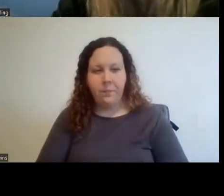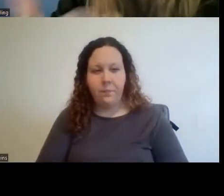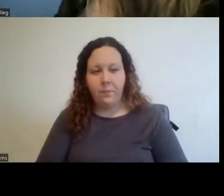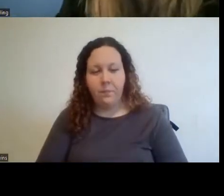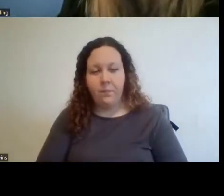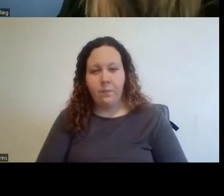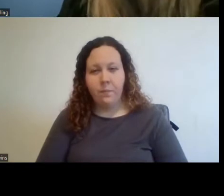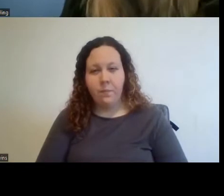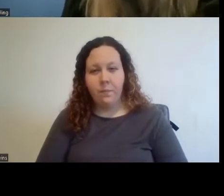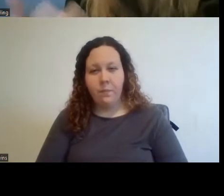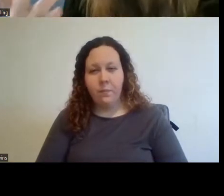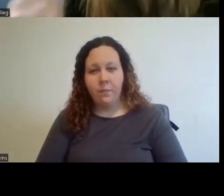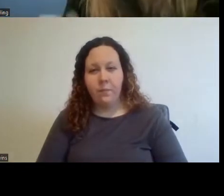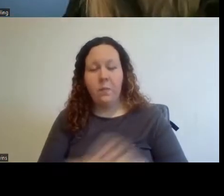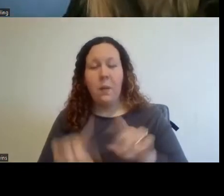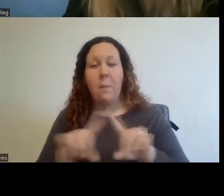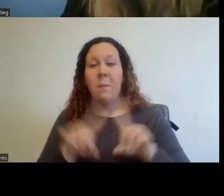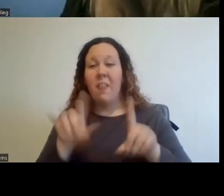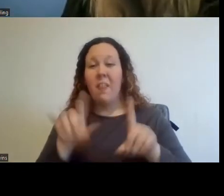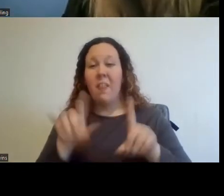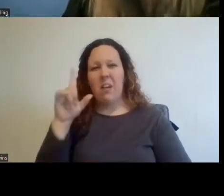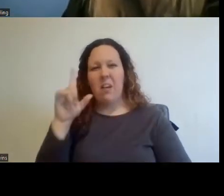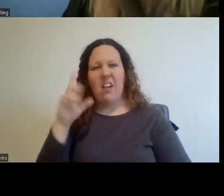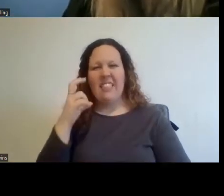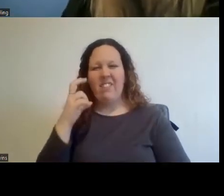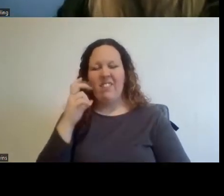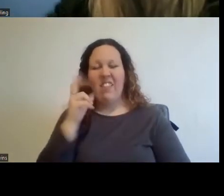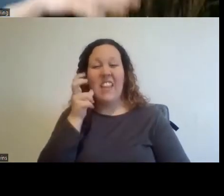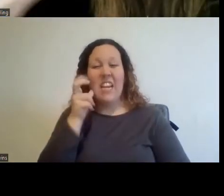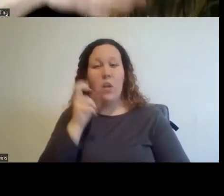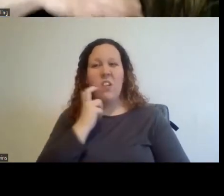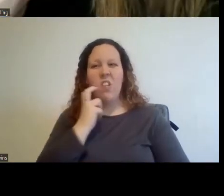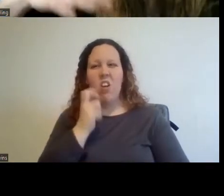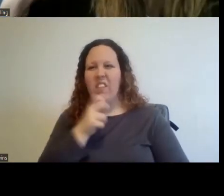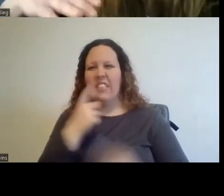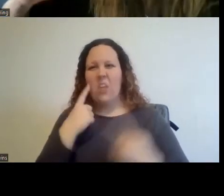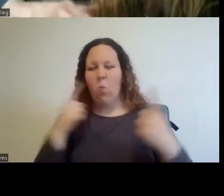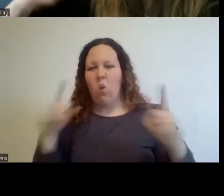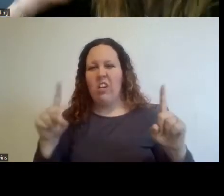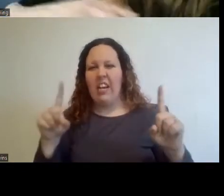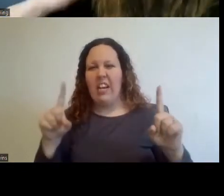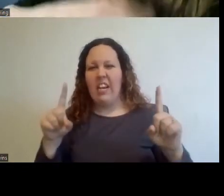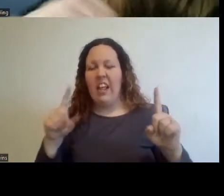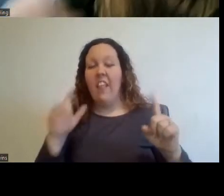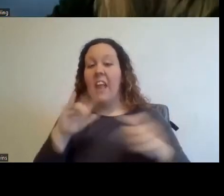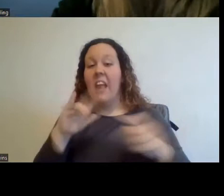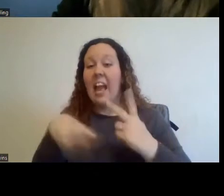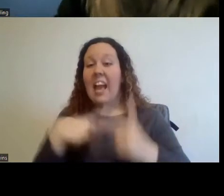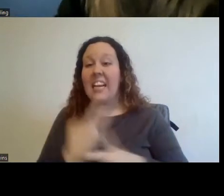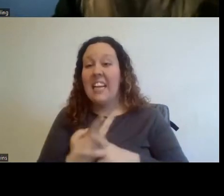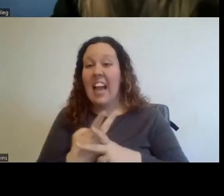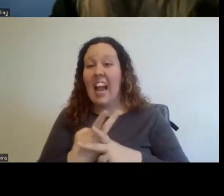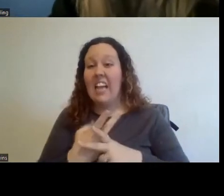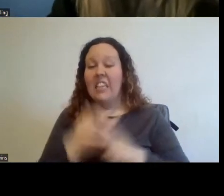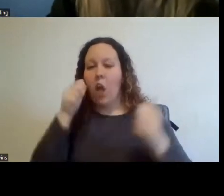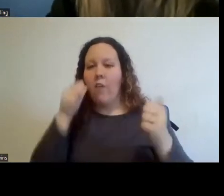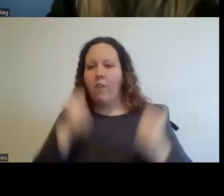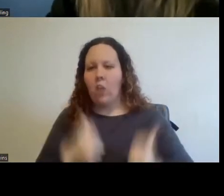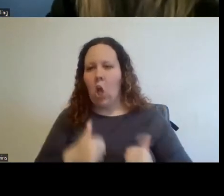But that's just because the hearing nerve isn't working, and those kind of hearing losses can fluctuate.